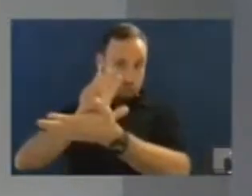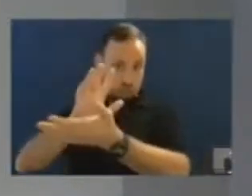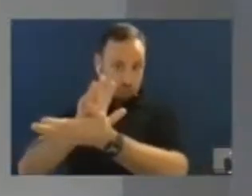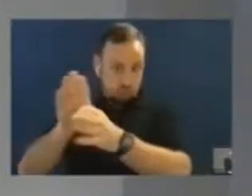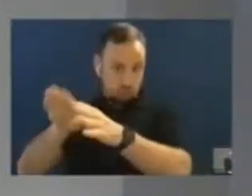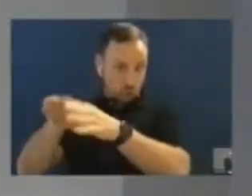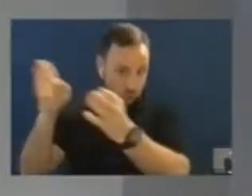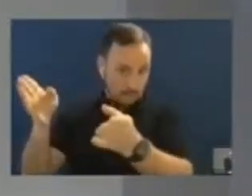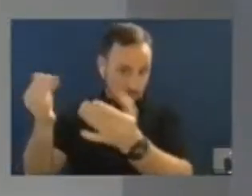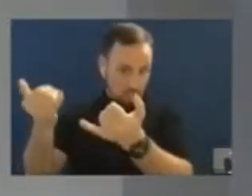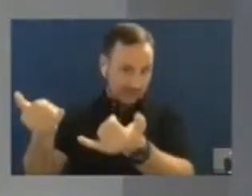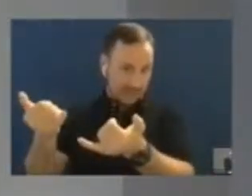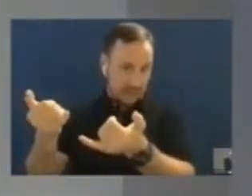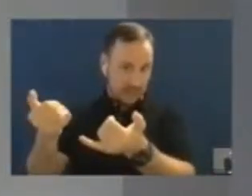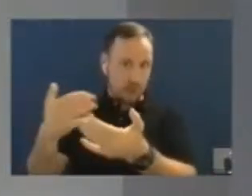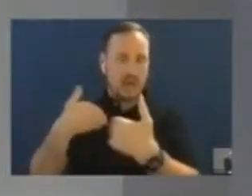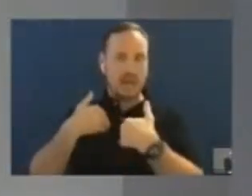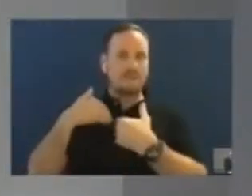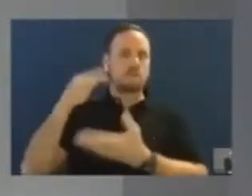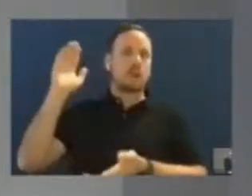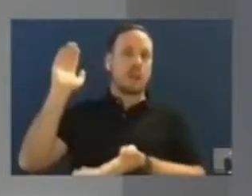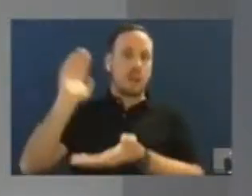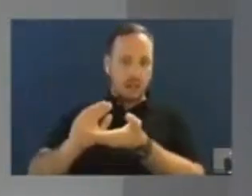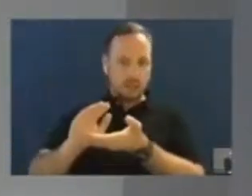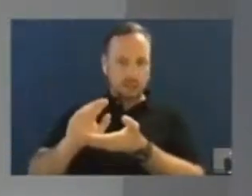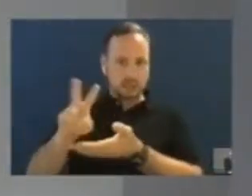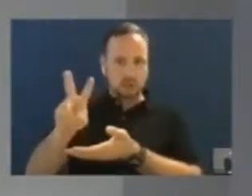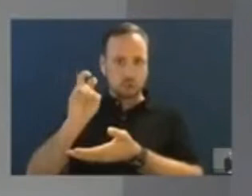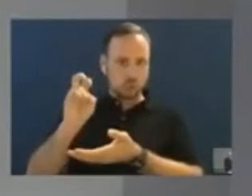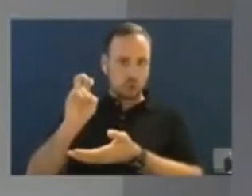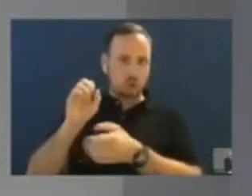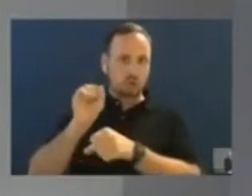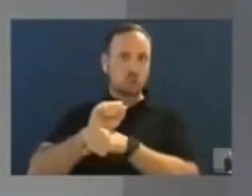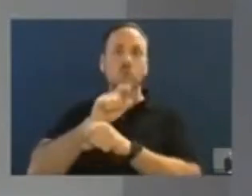200 work orders in those 39 schools.